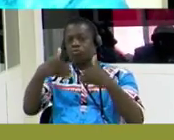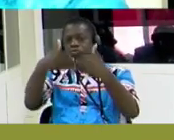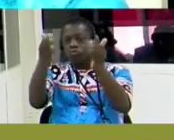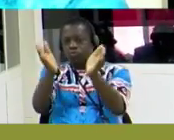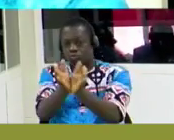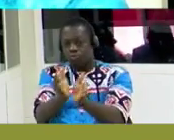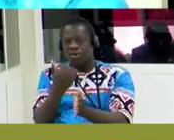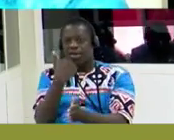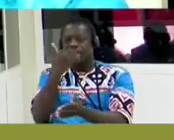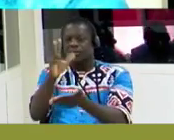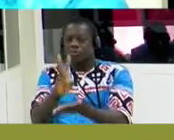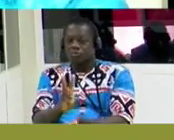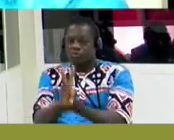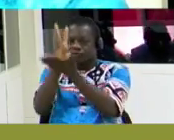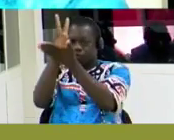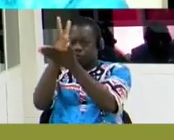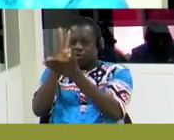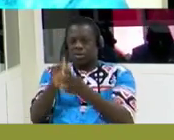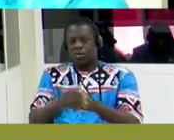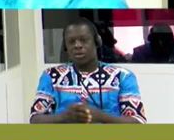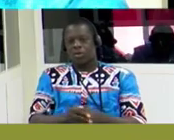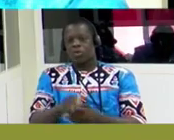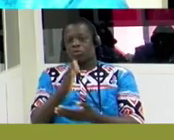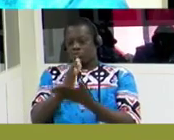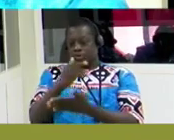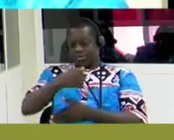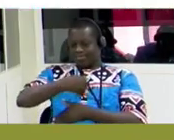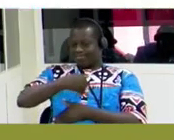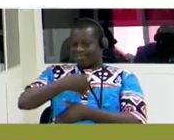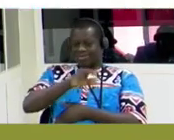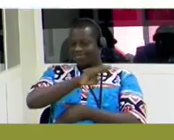volunteer? Me, definitely, I didn't volunteer.